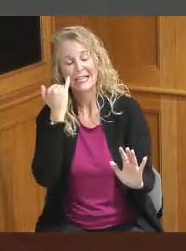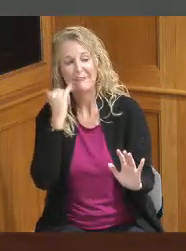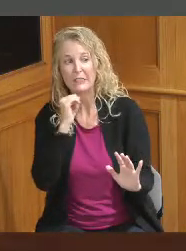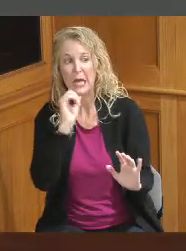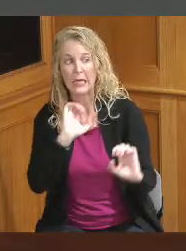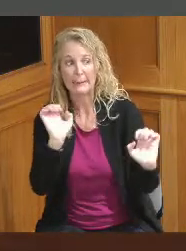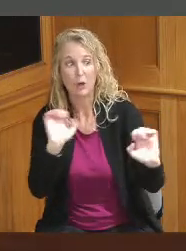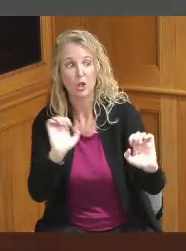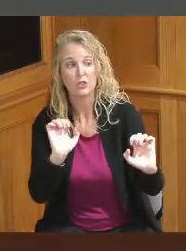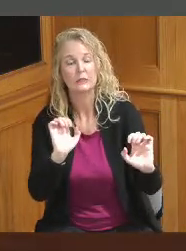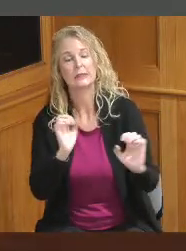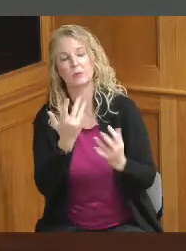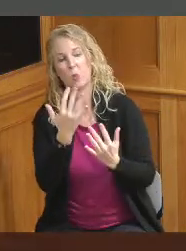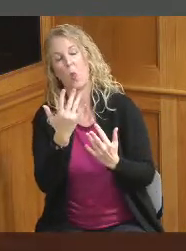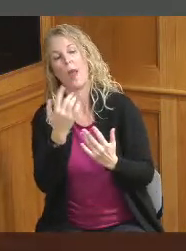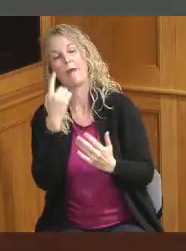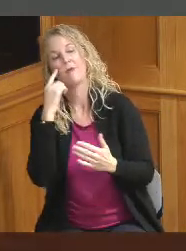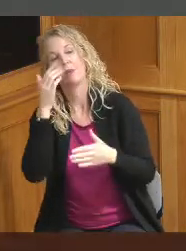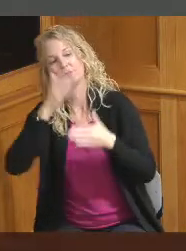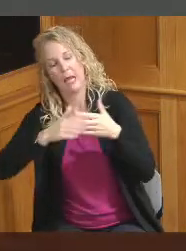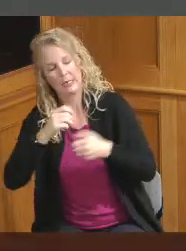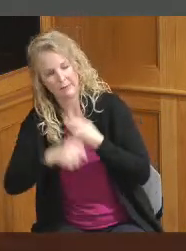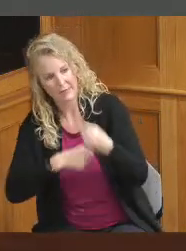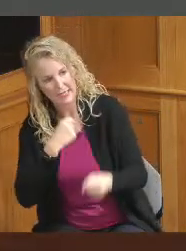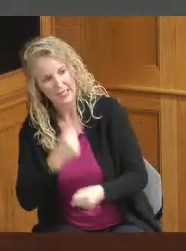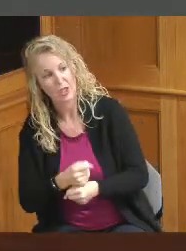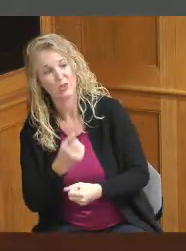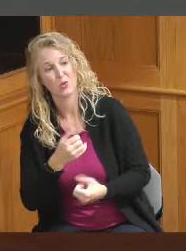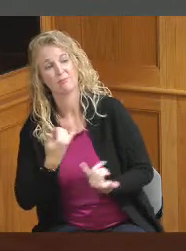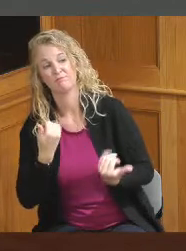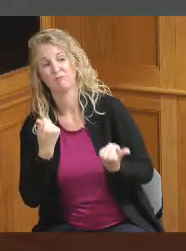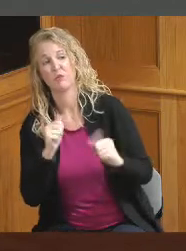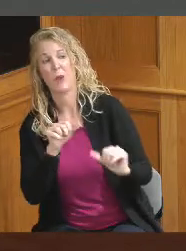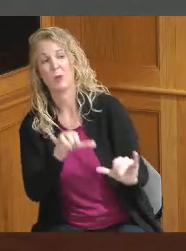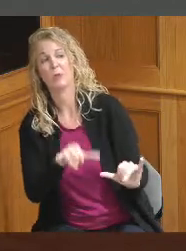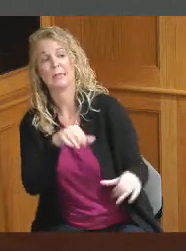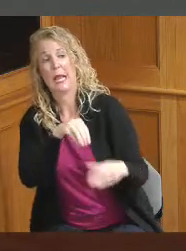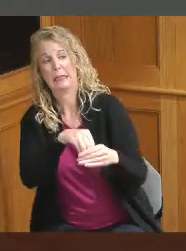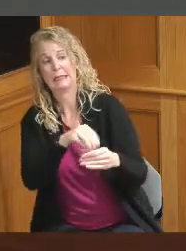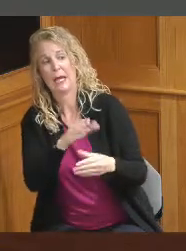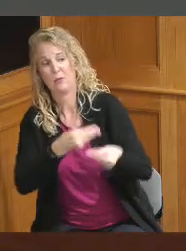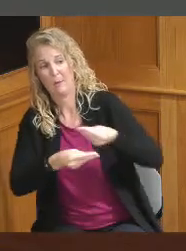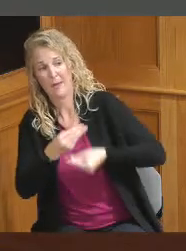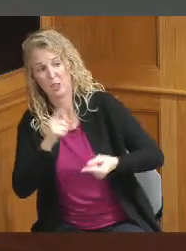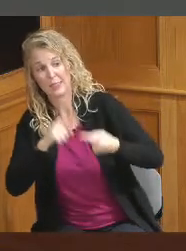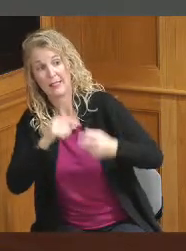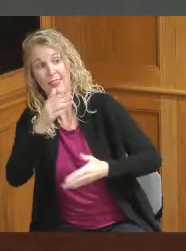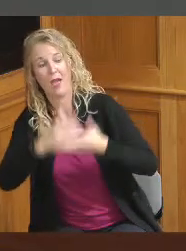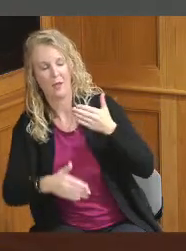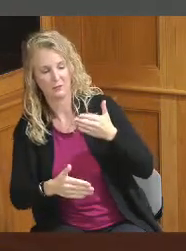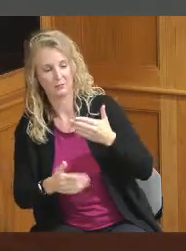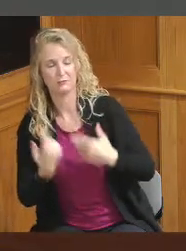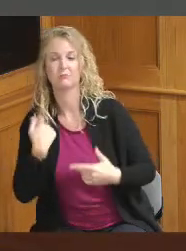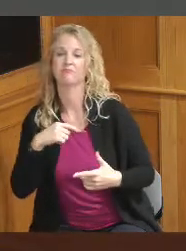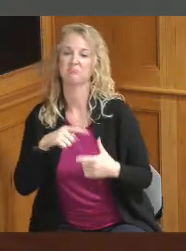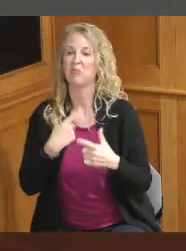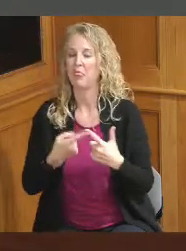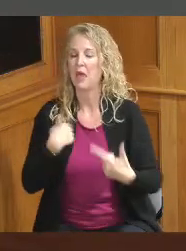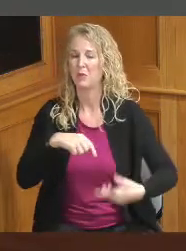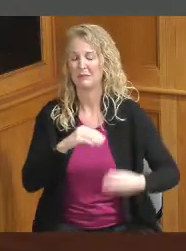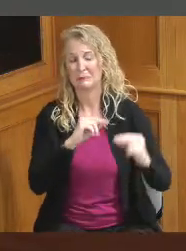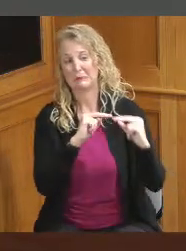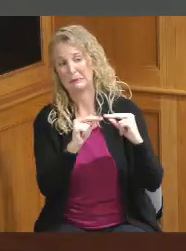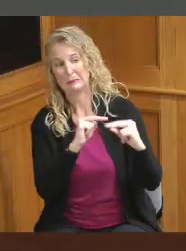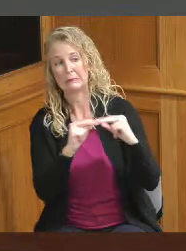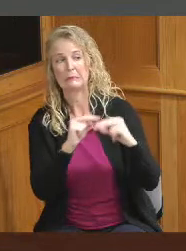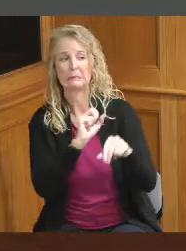urgent towards the end of the year. So we ask people to live within their budget to the degree possible. And then when we get to the end of the year, we work with the department